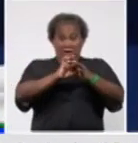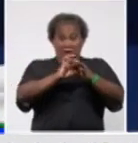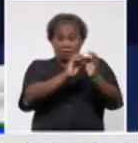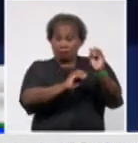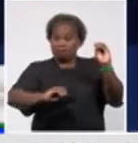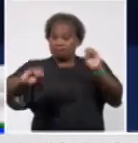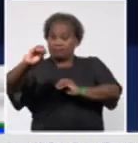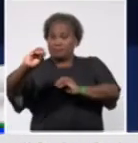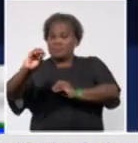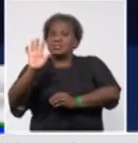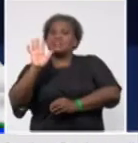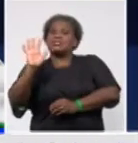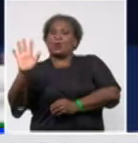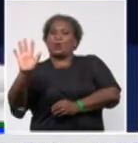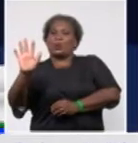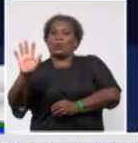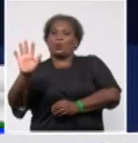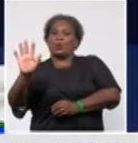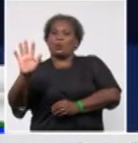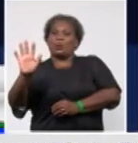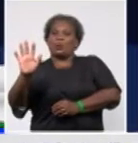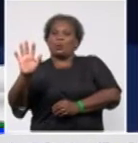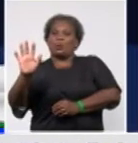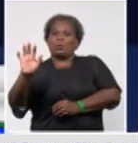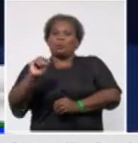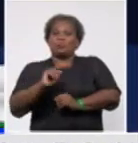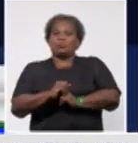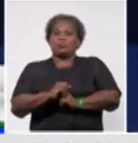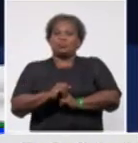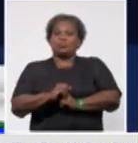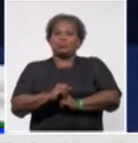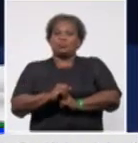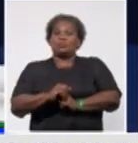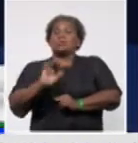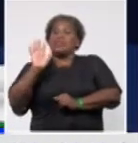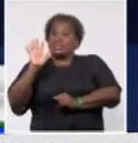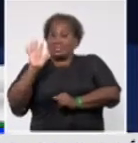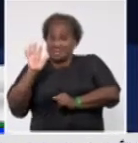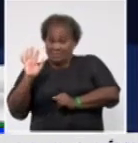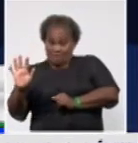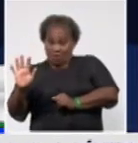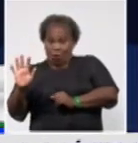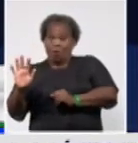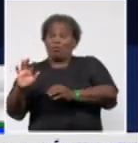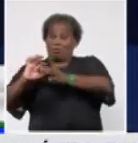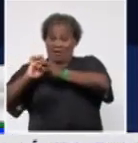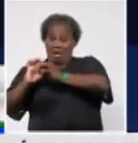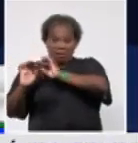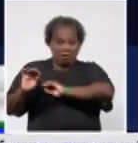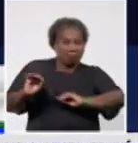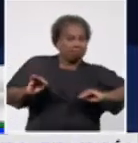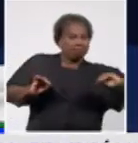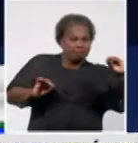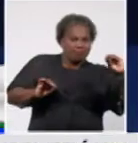patients passed to closely monitored. Now we are going to turn our attention to the world.